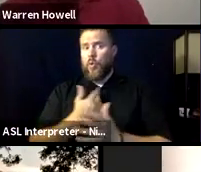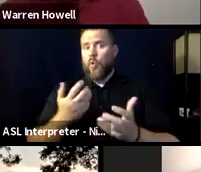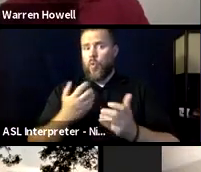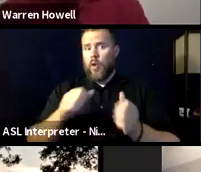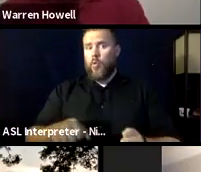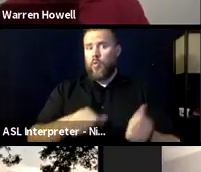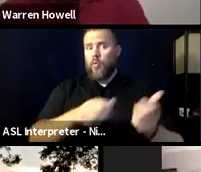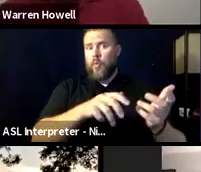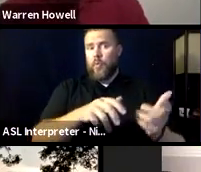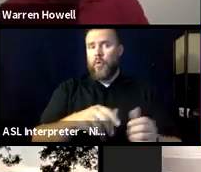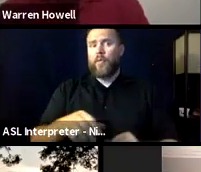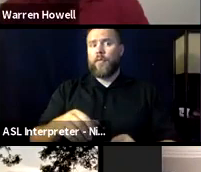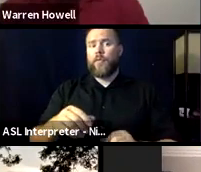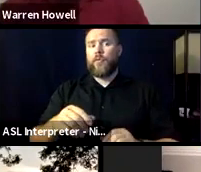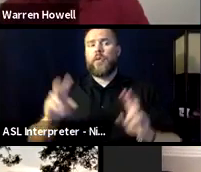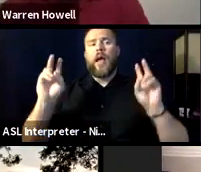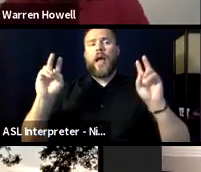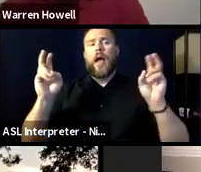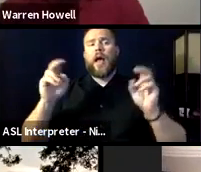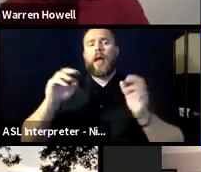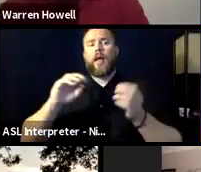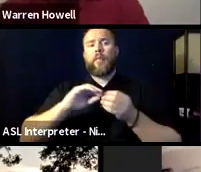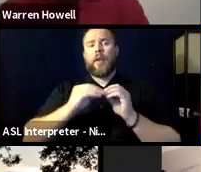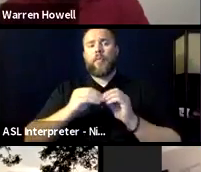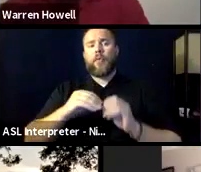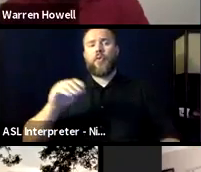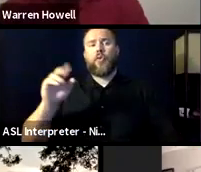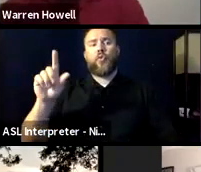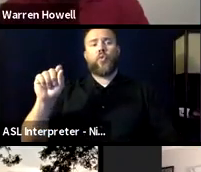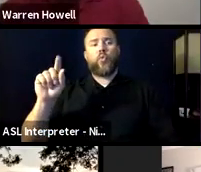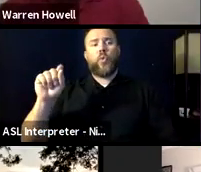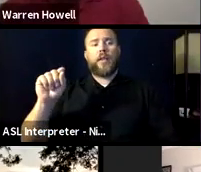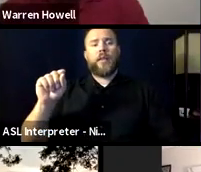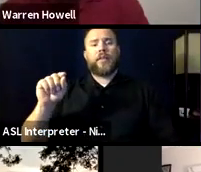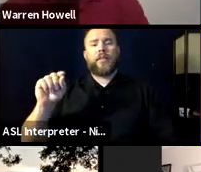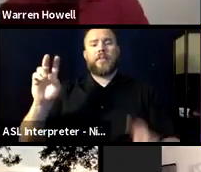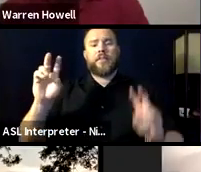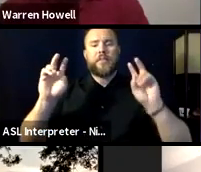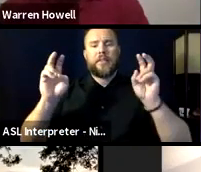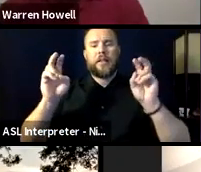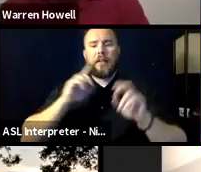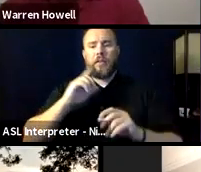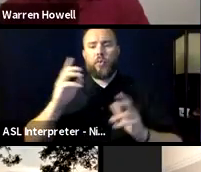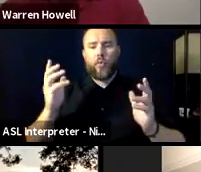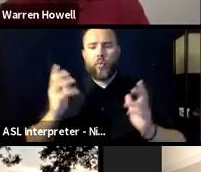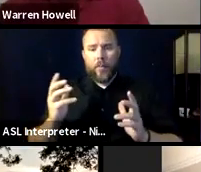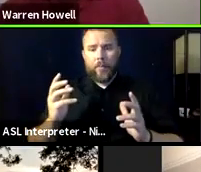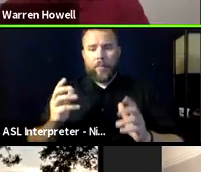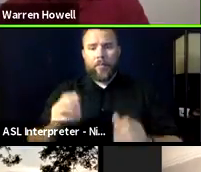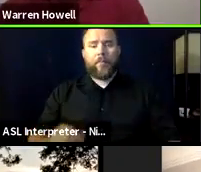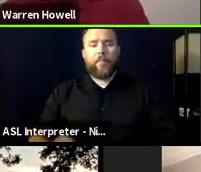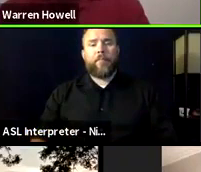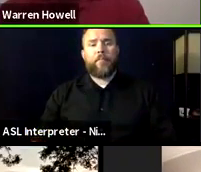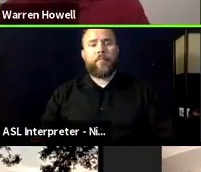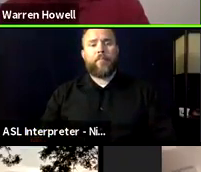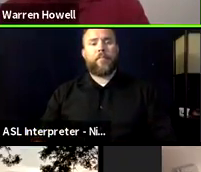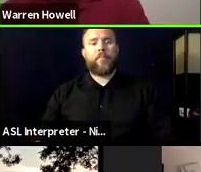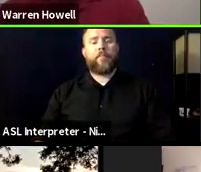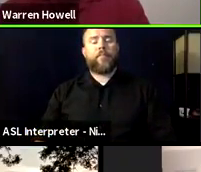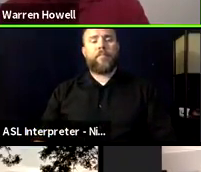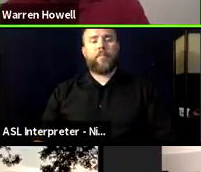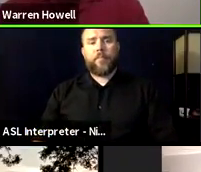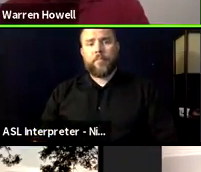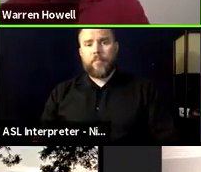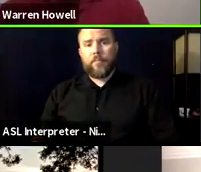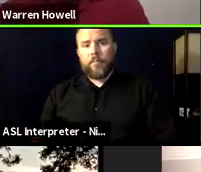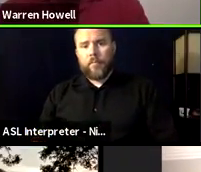item number 20, which is titled, I gotta look, Calendar under modification. So